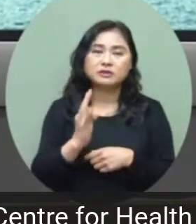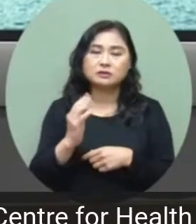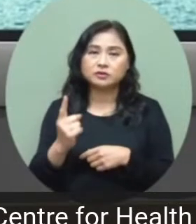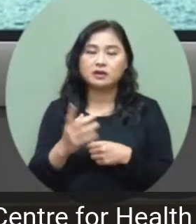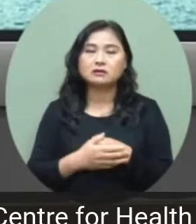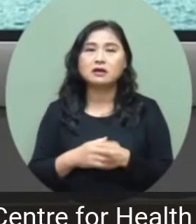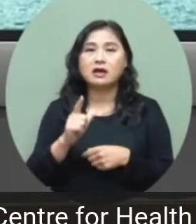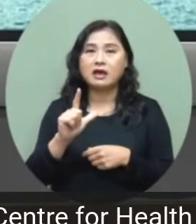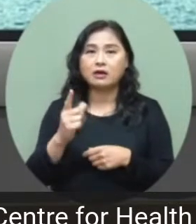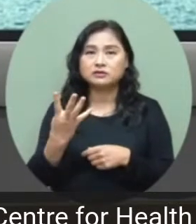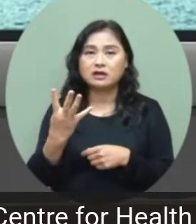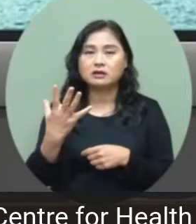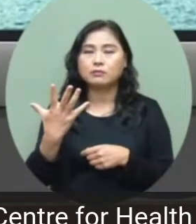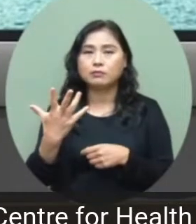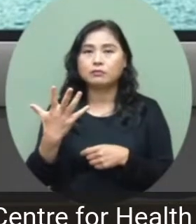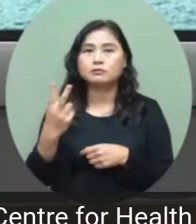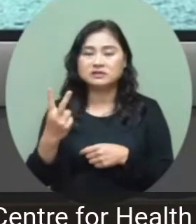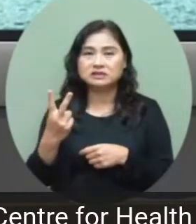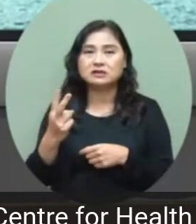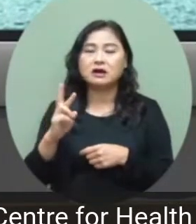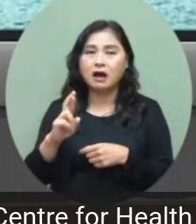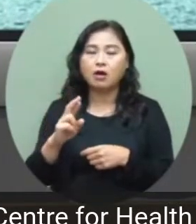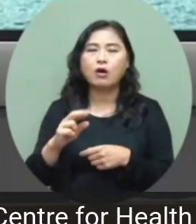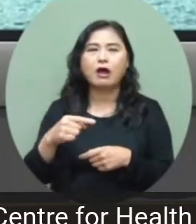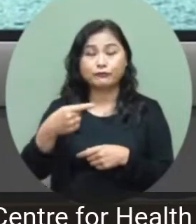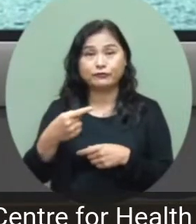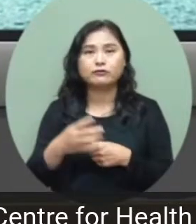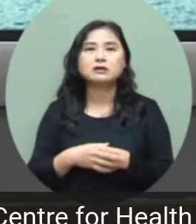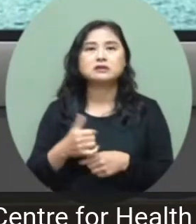6. 331 of them are negative to